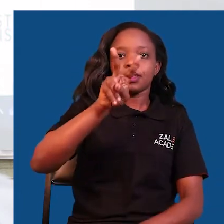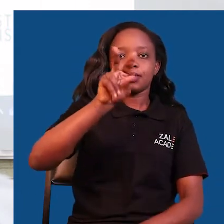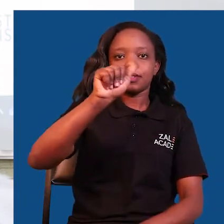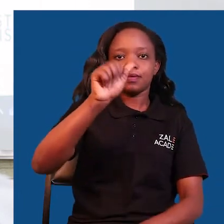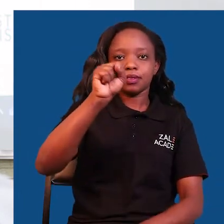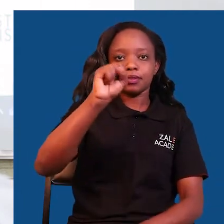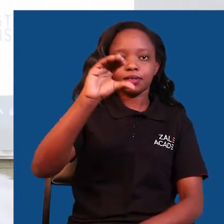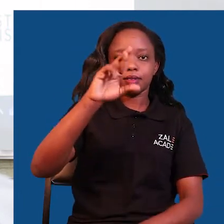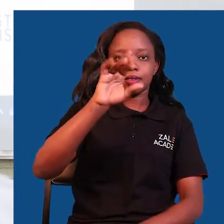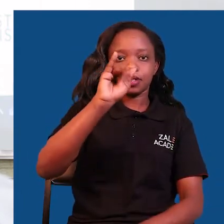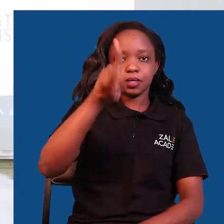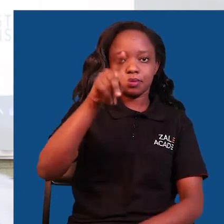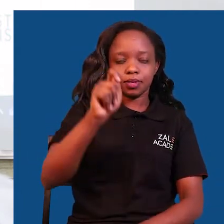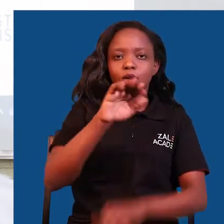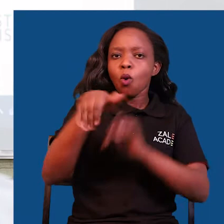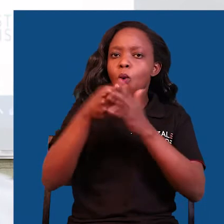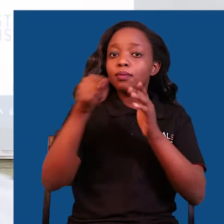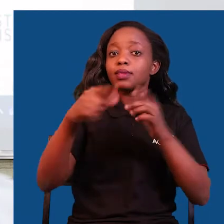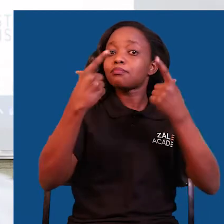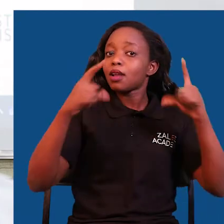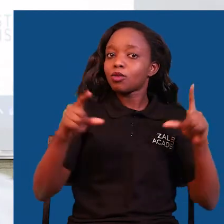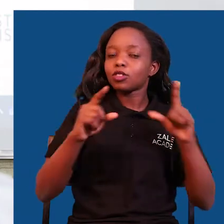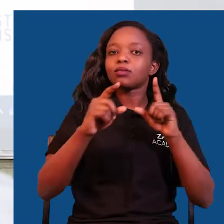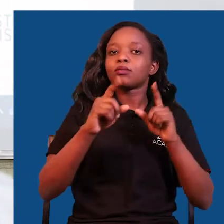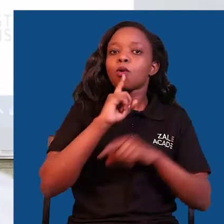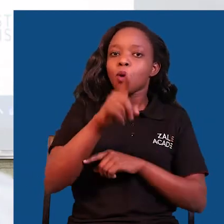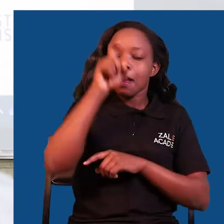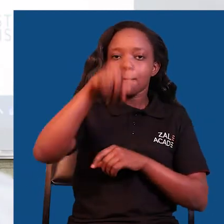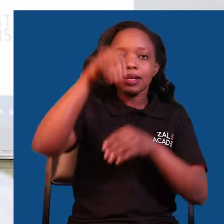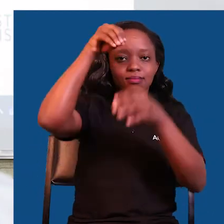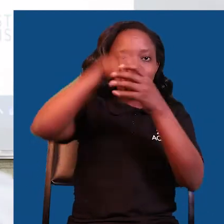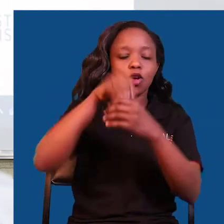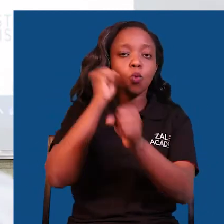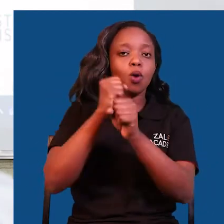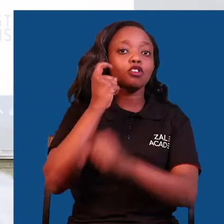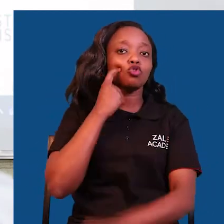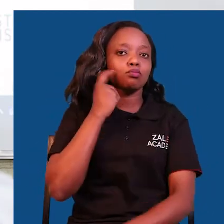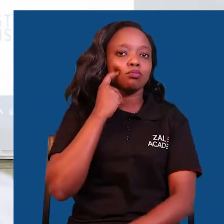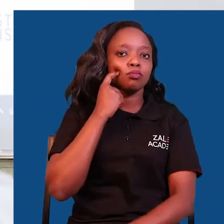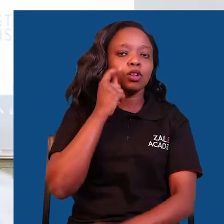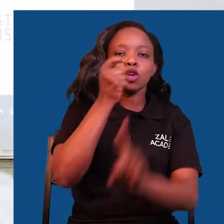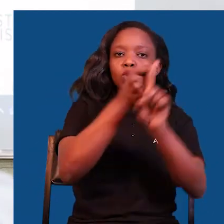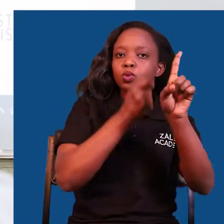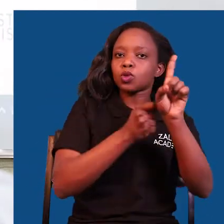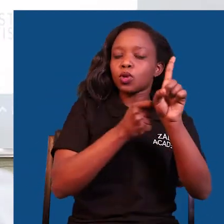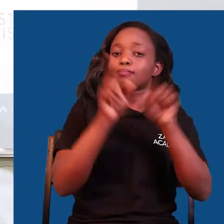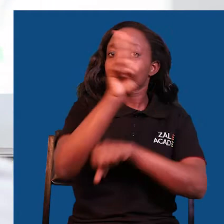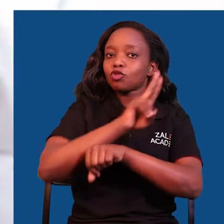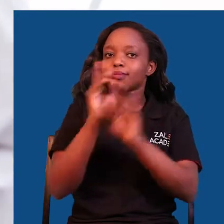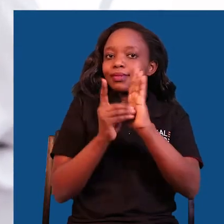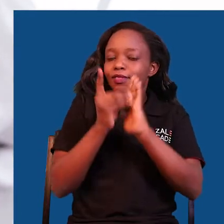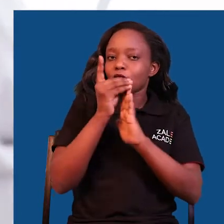JavaScript. Now, all these languages and instructions must be placed inside a workshop. The workshop or the tool that is